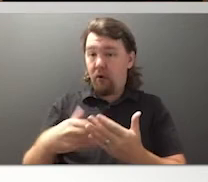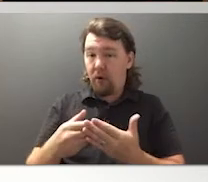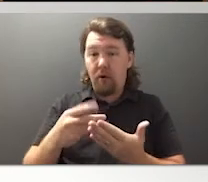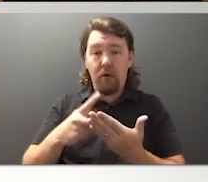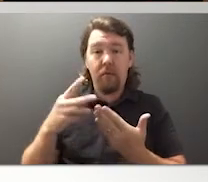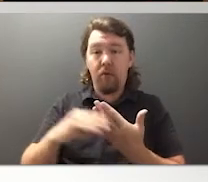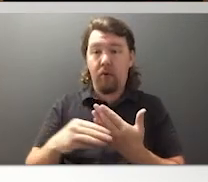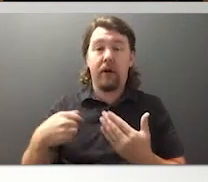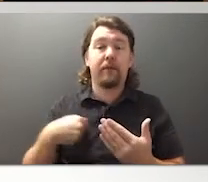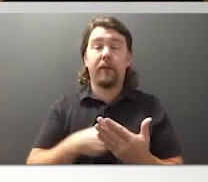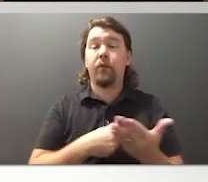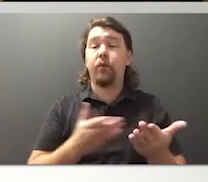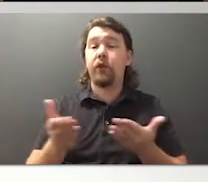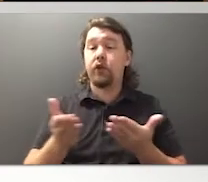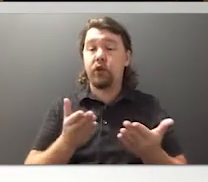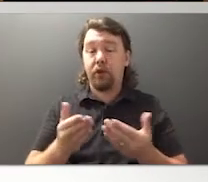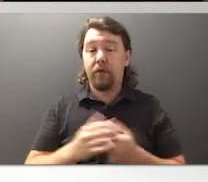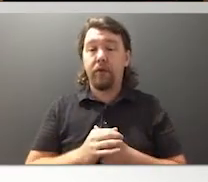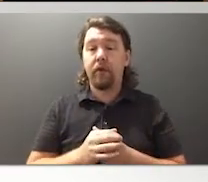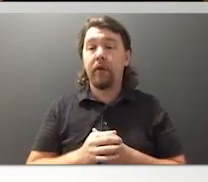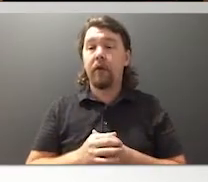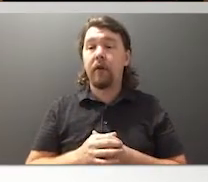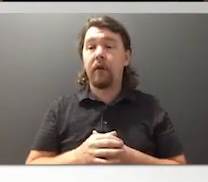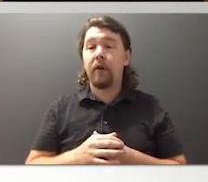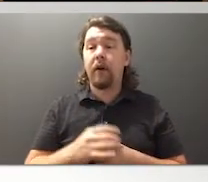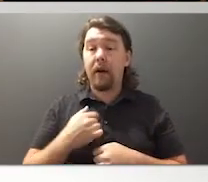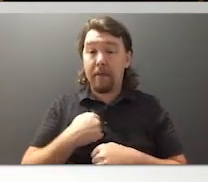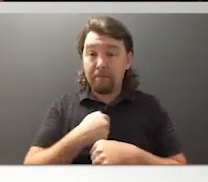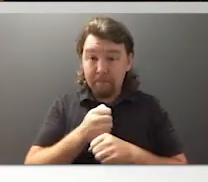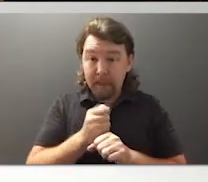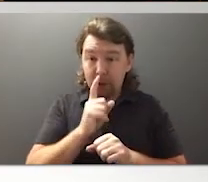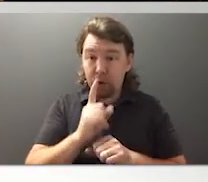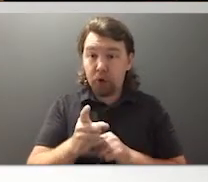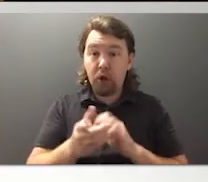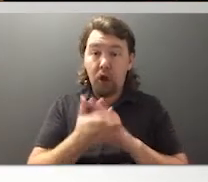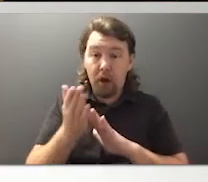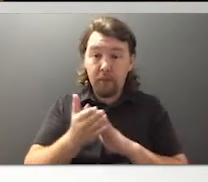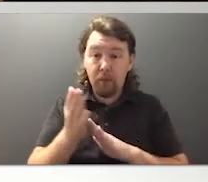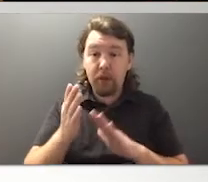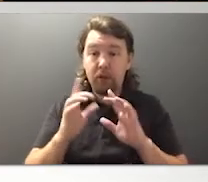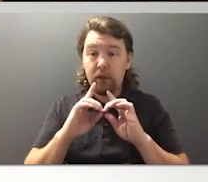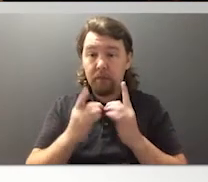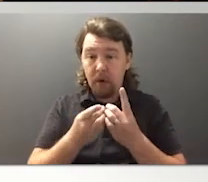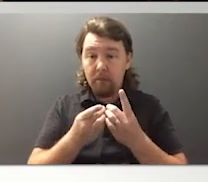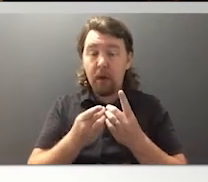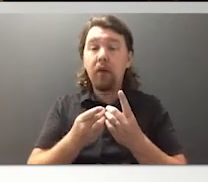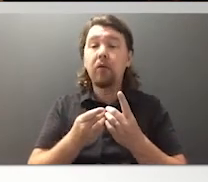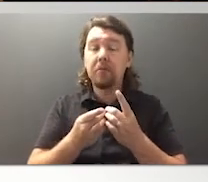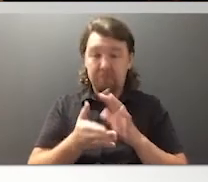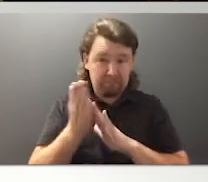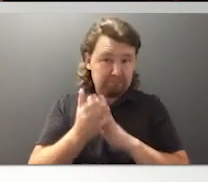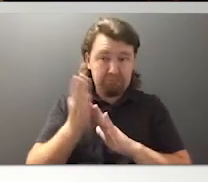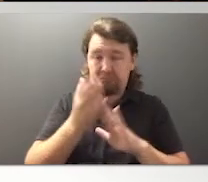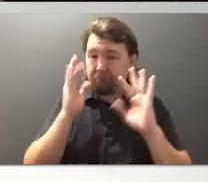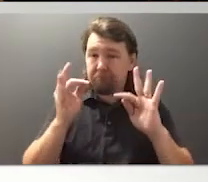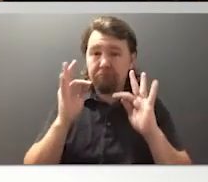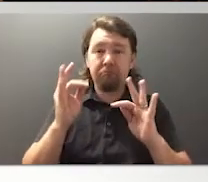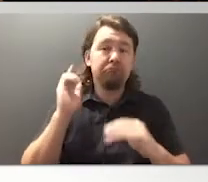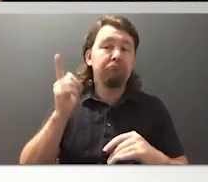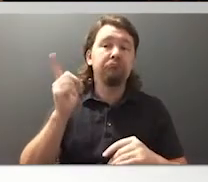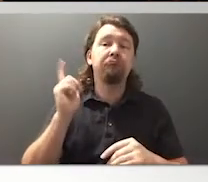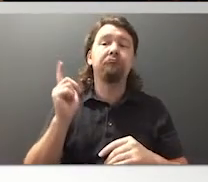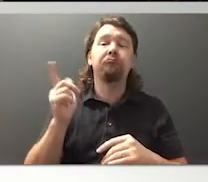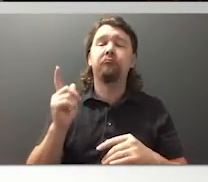service. So I make sure that our operations department is running the way that it should, and your applications are getting